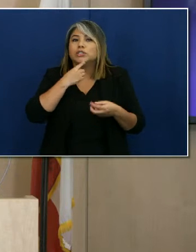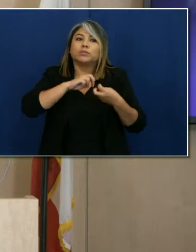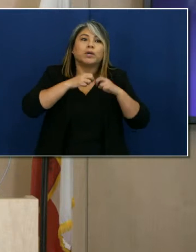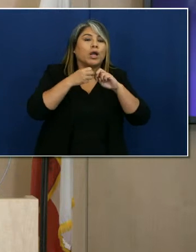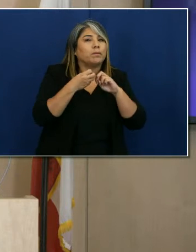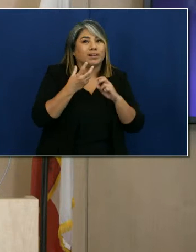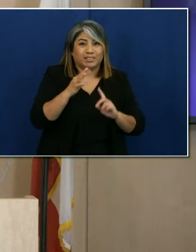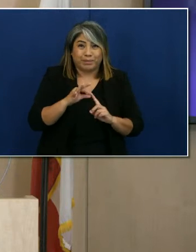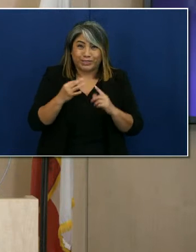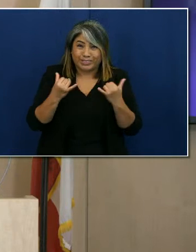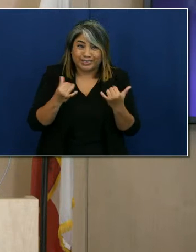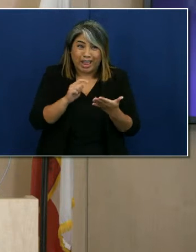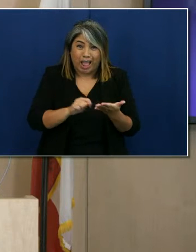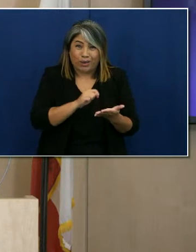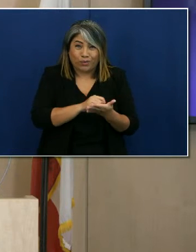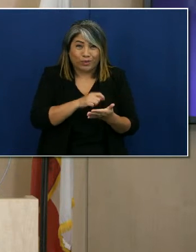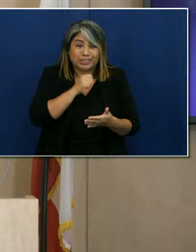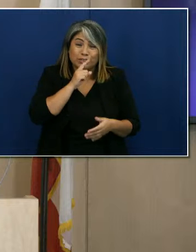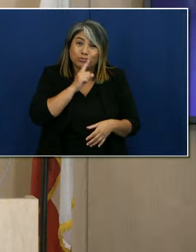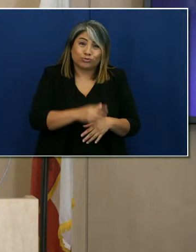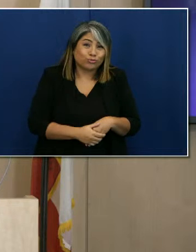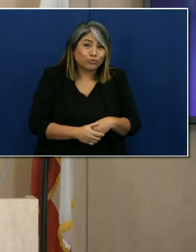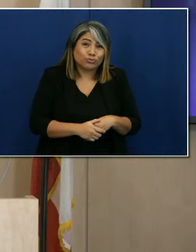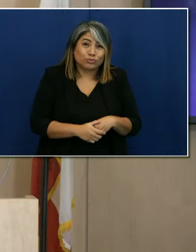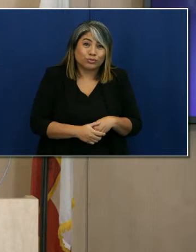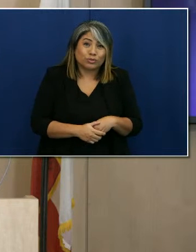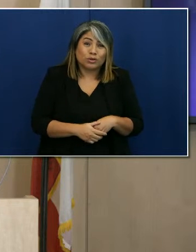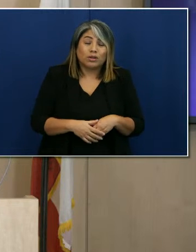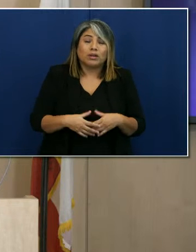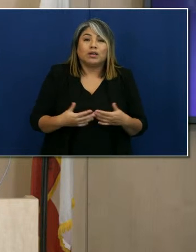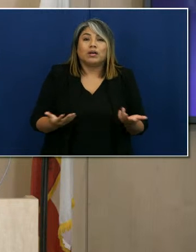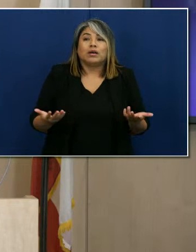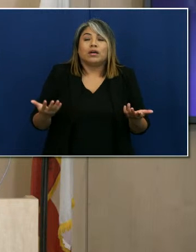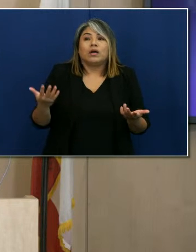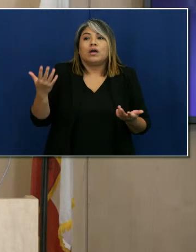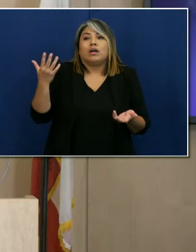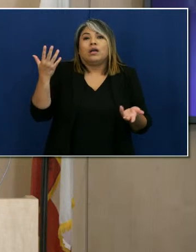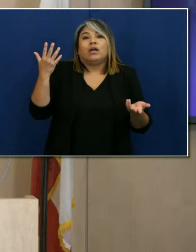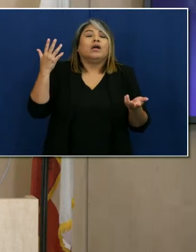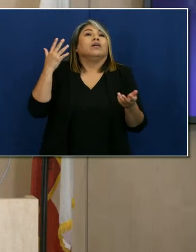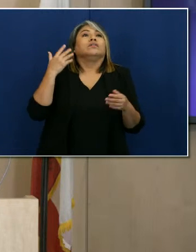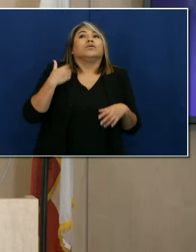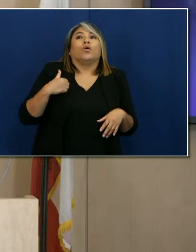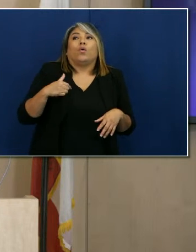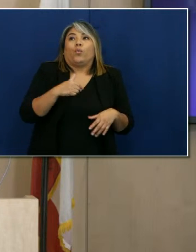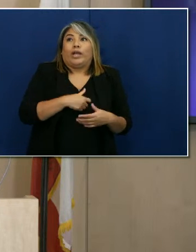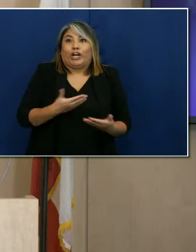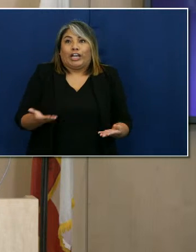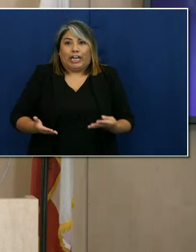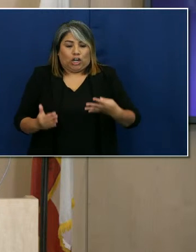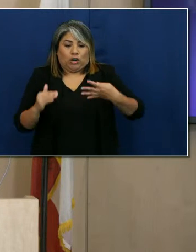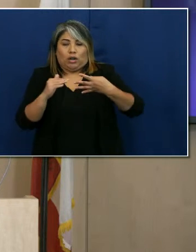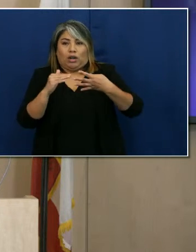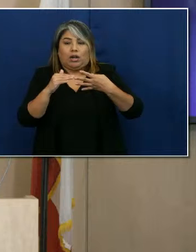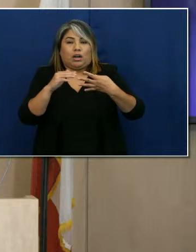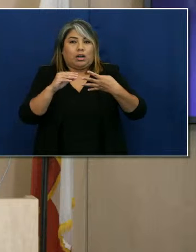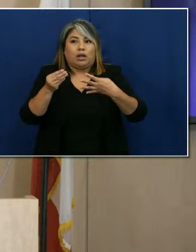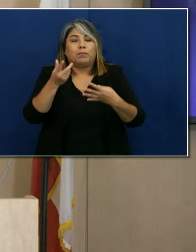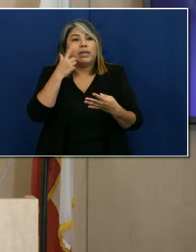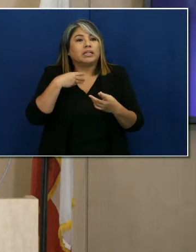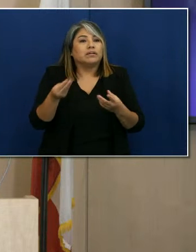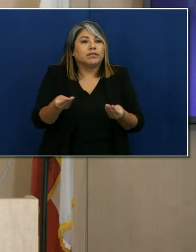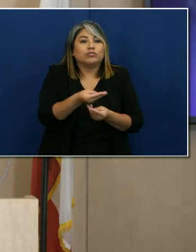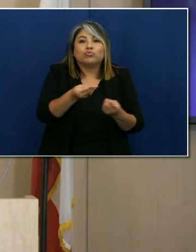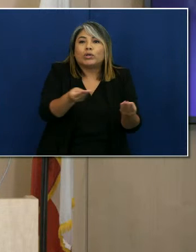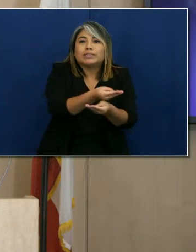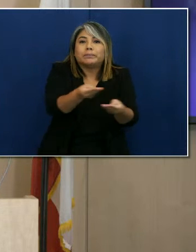this time, just isn't true. What's causing us to be where we are is actual transmission of the disease in the